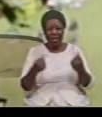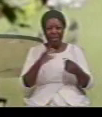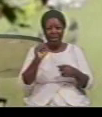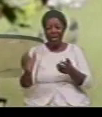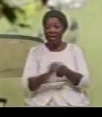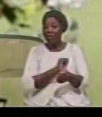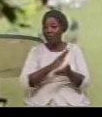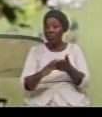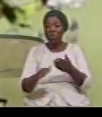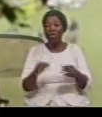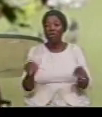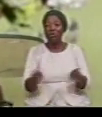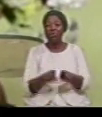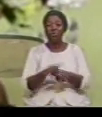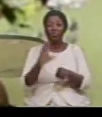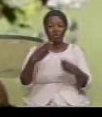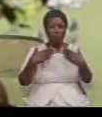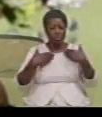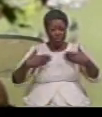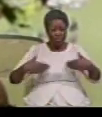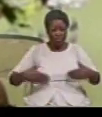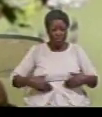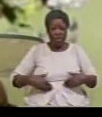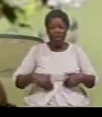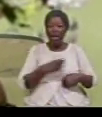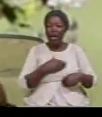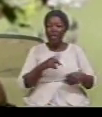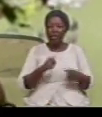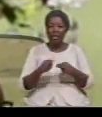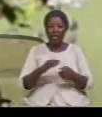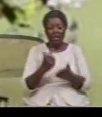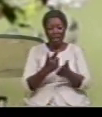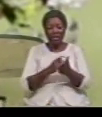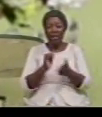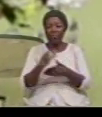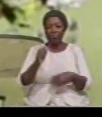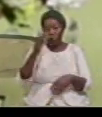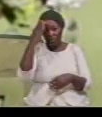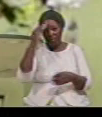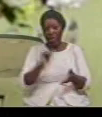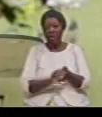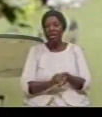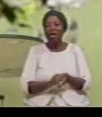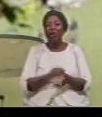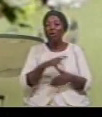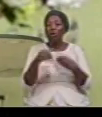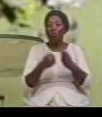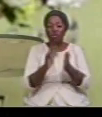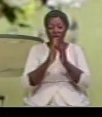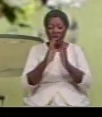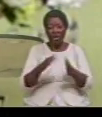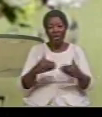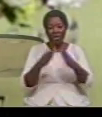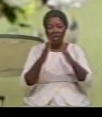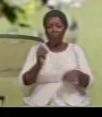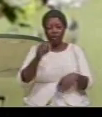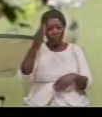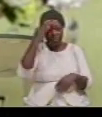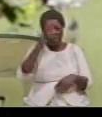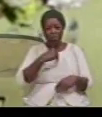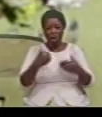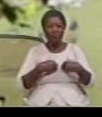learn. What are these lessons? Number 1, Christian leaders have a responsibility of keeping the congregation pure